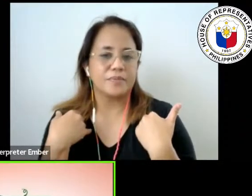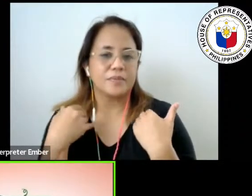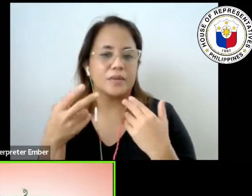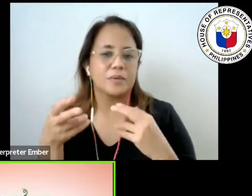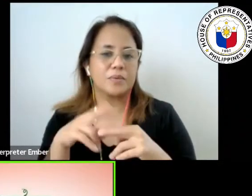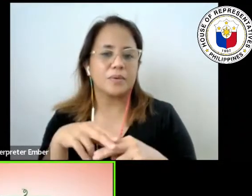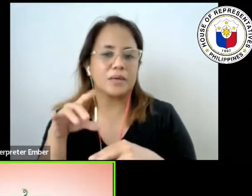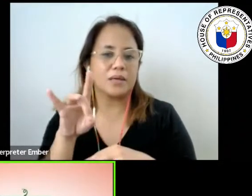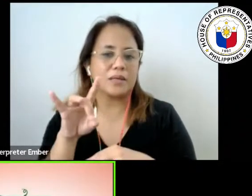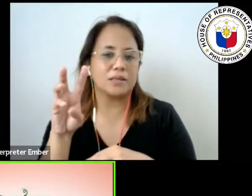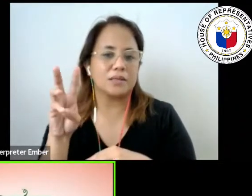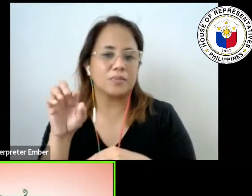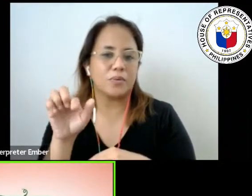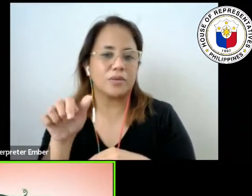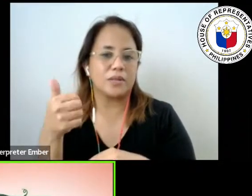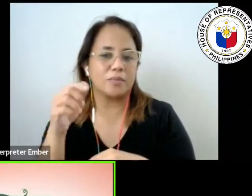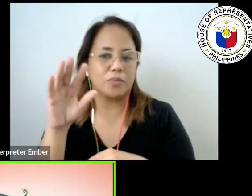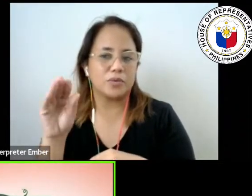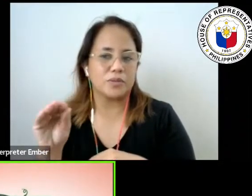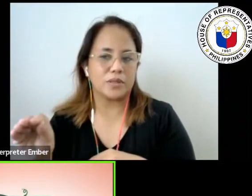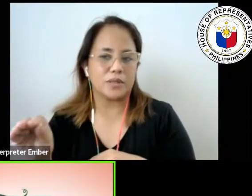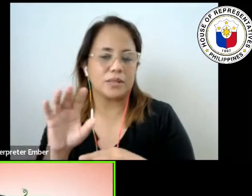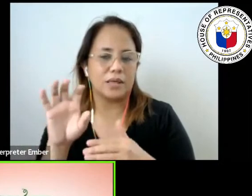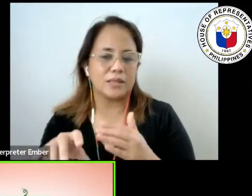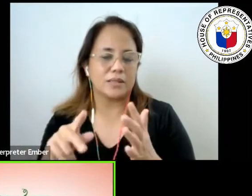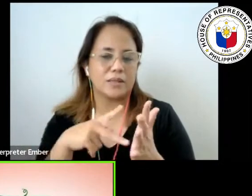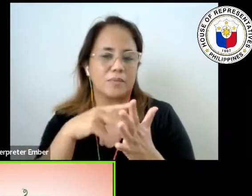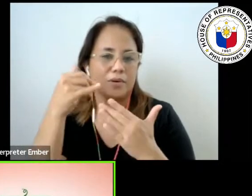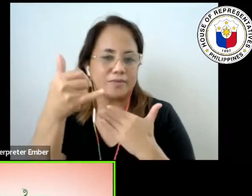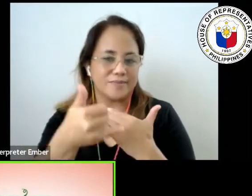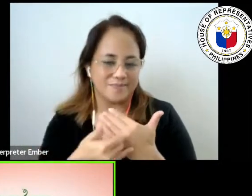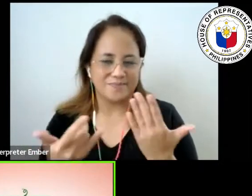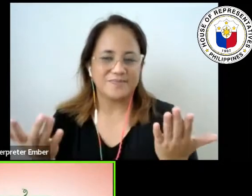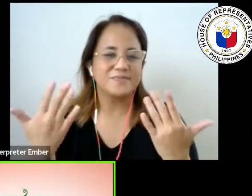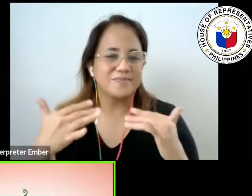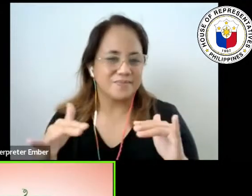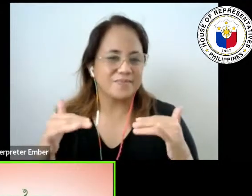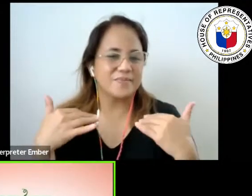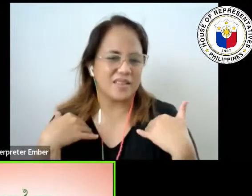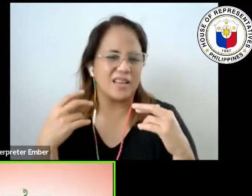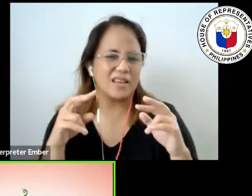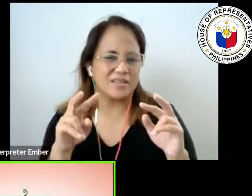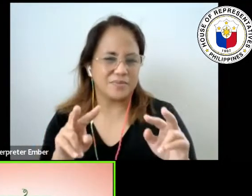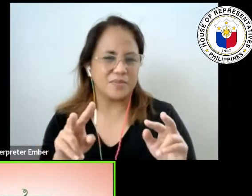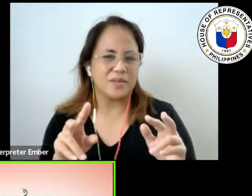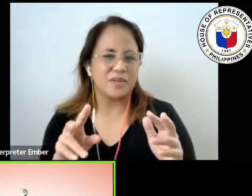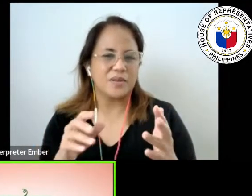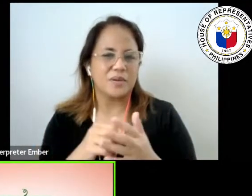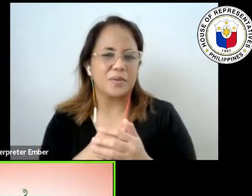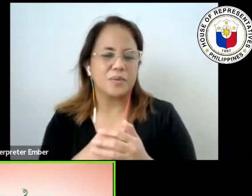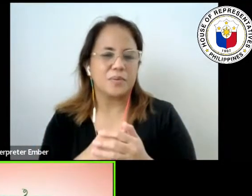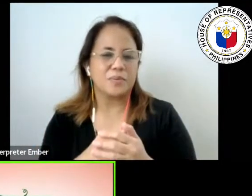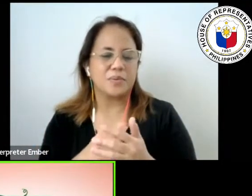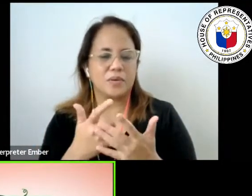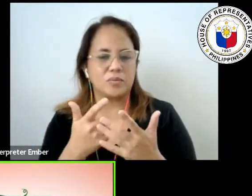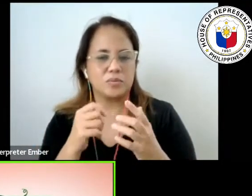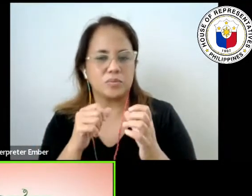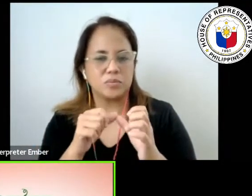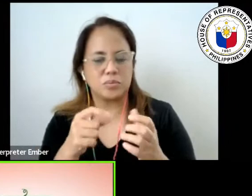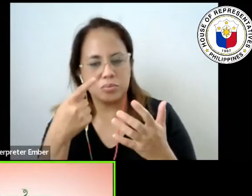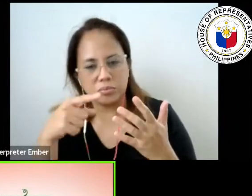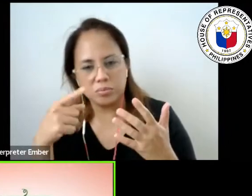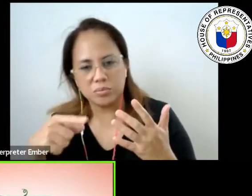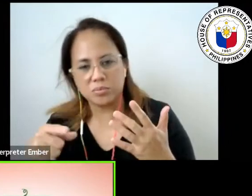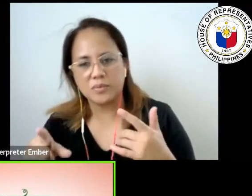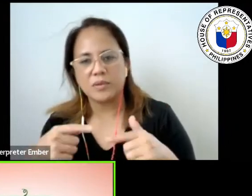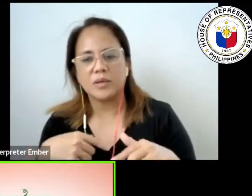to 86.10% at the end of the project. So we also saw through the longitudinal study, no, tracking yung